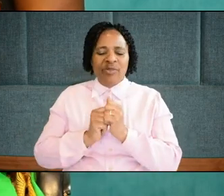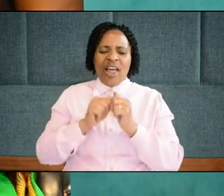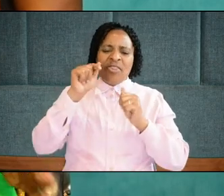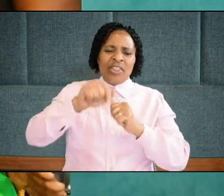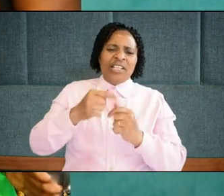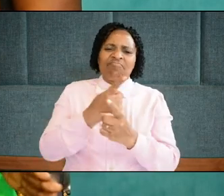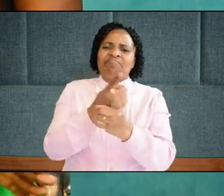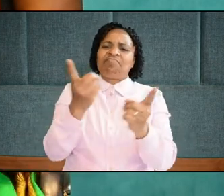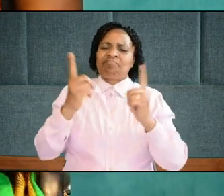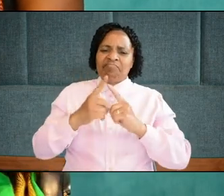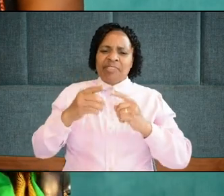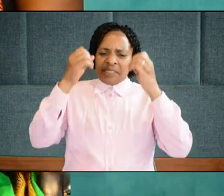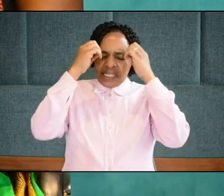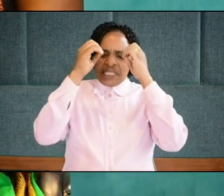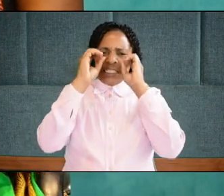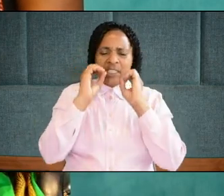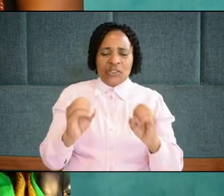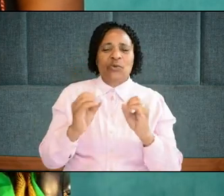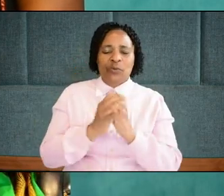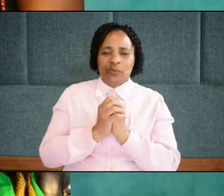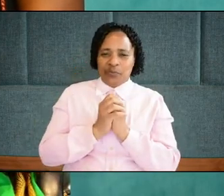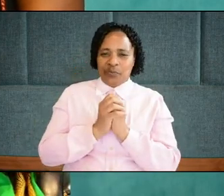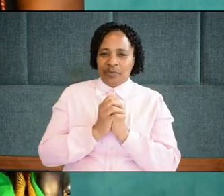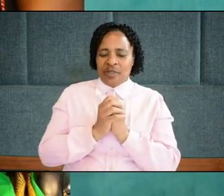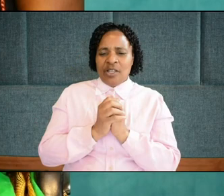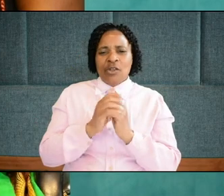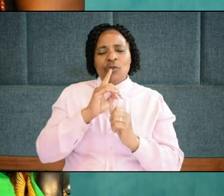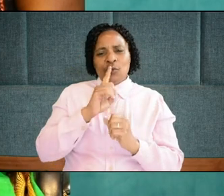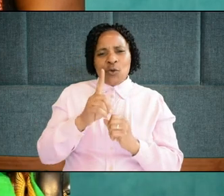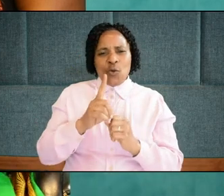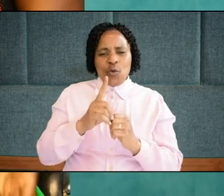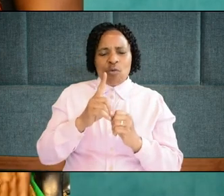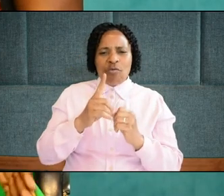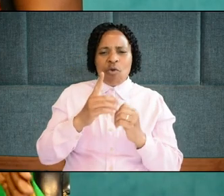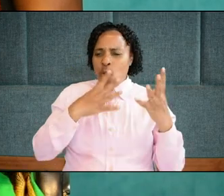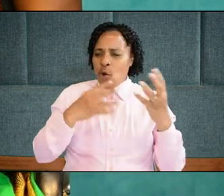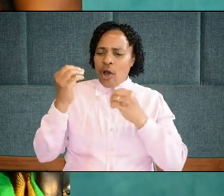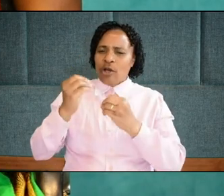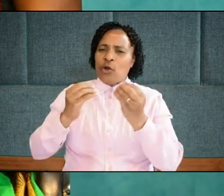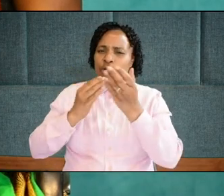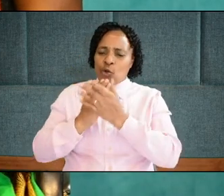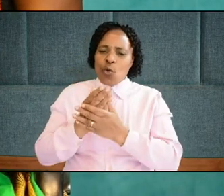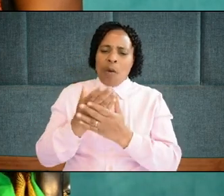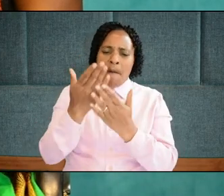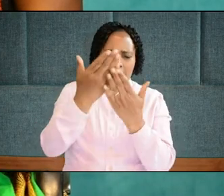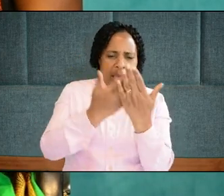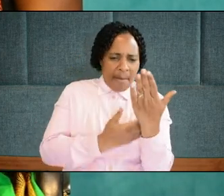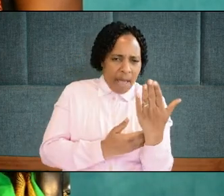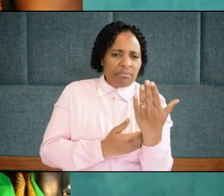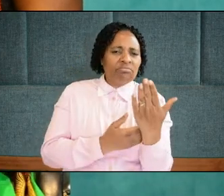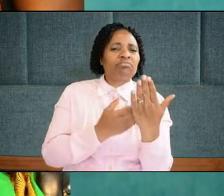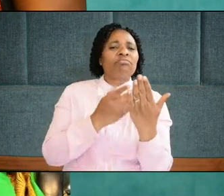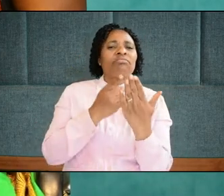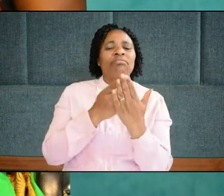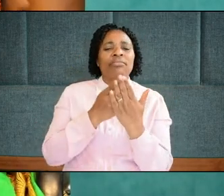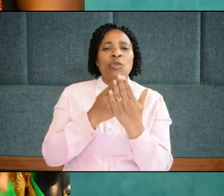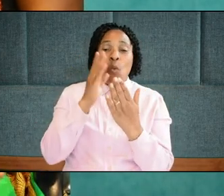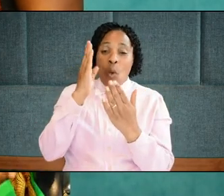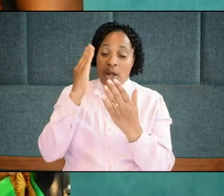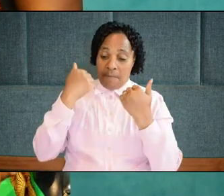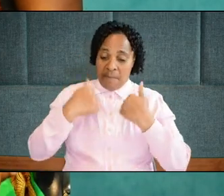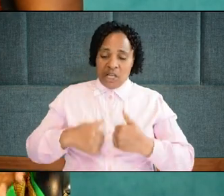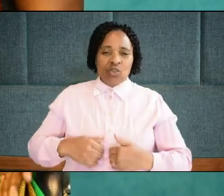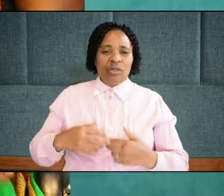these guys weren't studying. So it's like we're going through one of the papers and one person